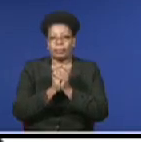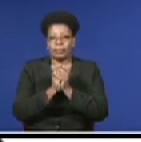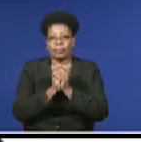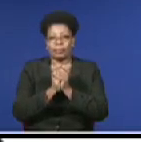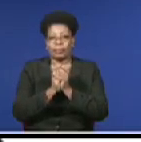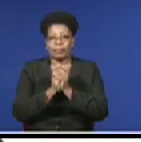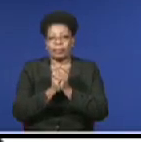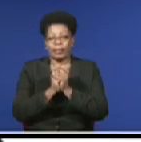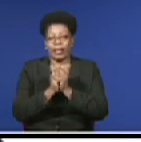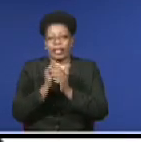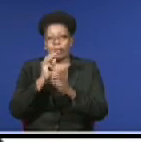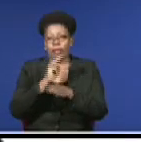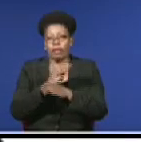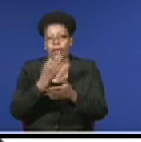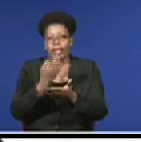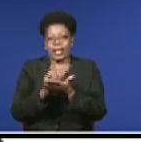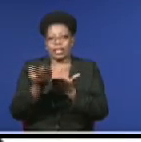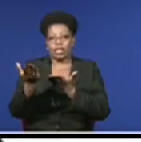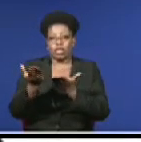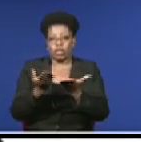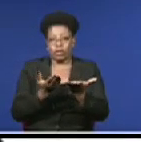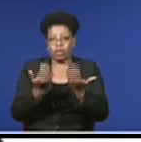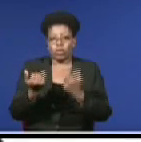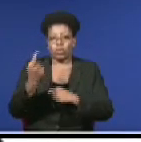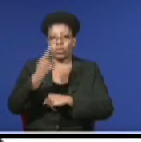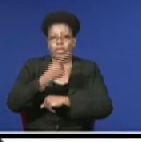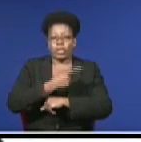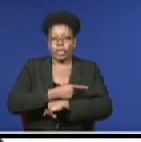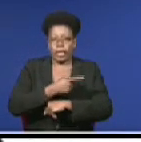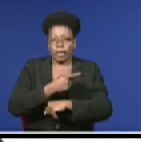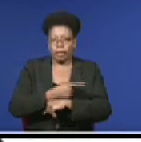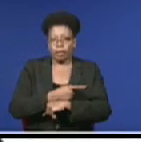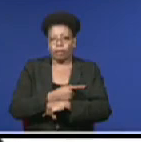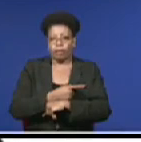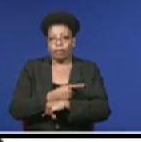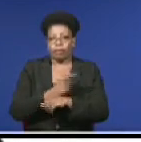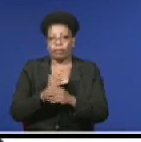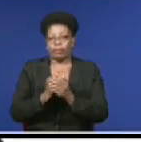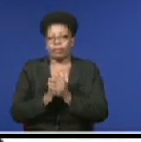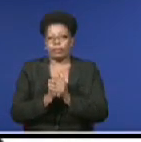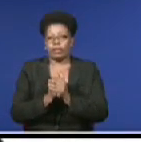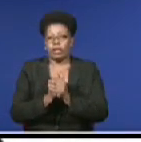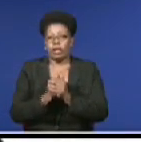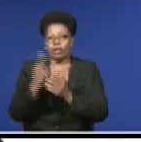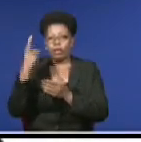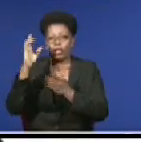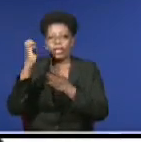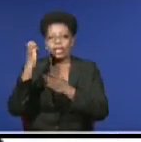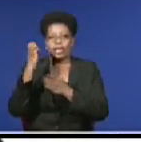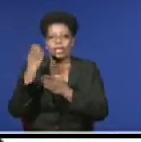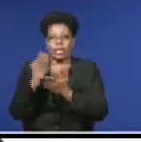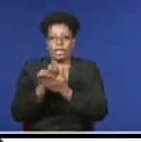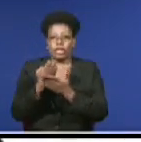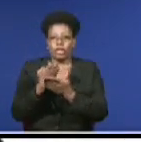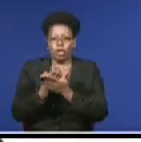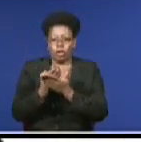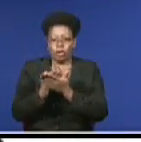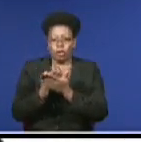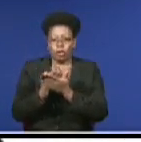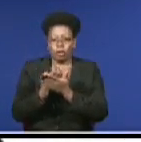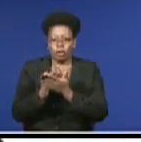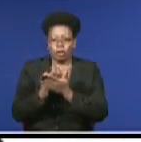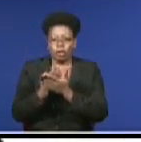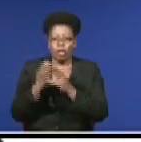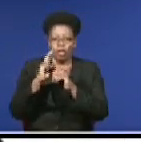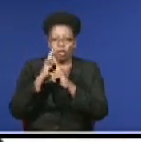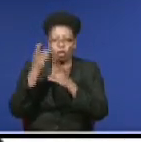Well, the Ministry of Financial Services assembled stakeholders today to evaluate the Cariforum Economic European Union Partnership